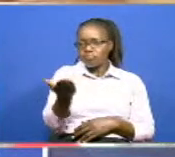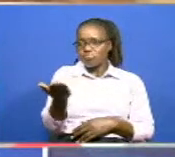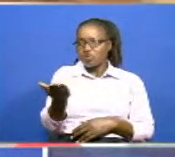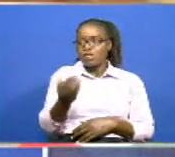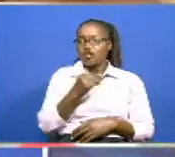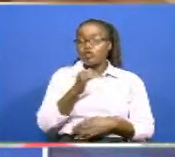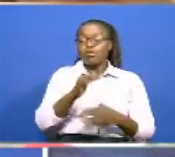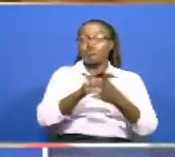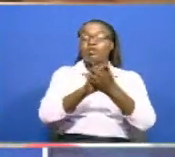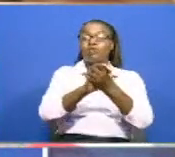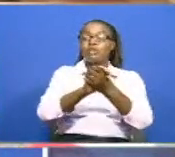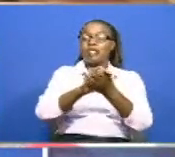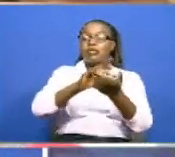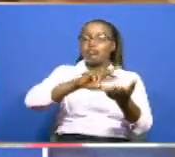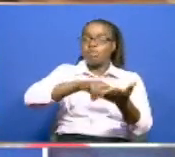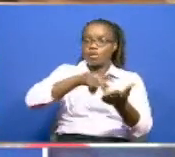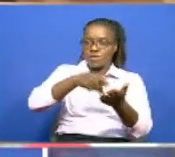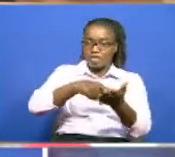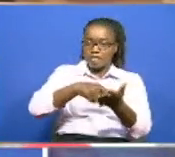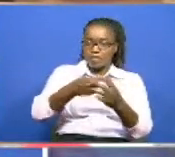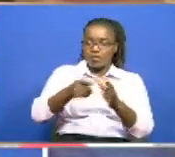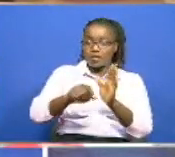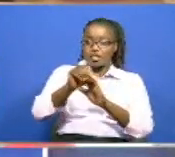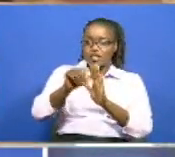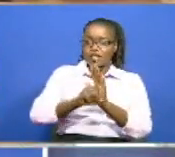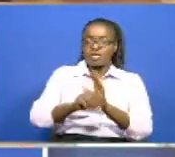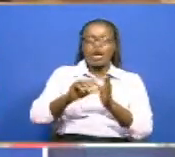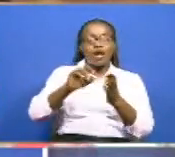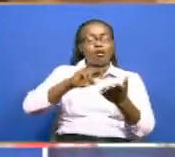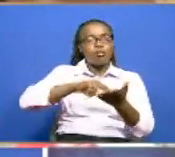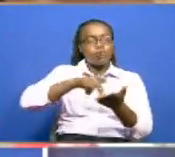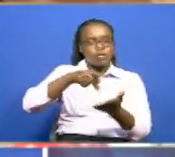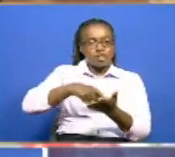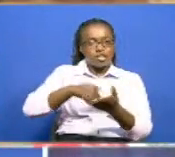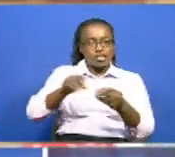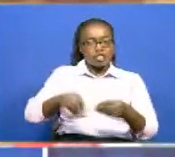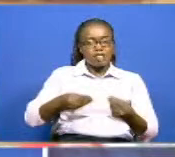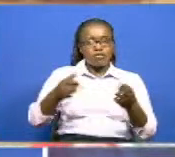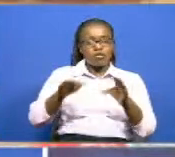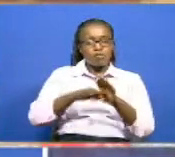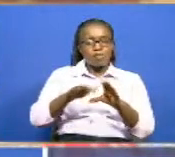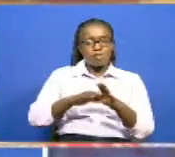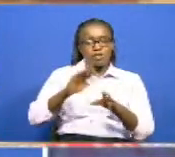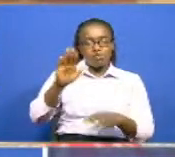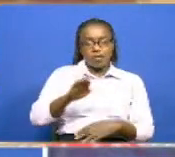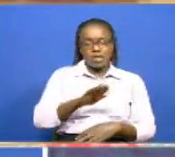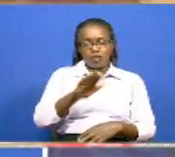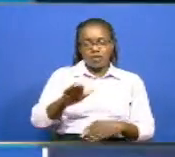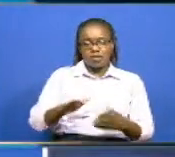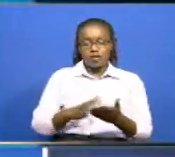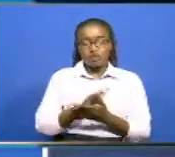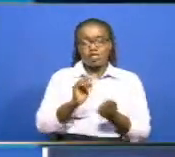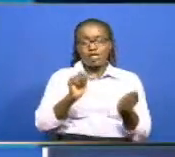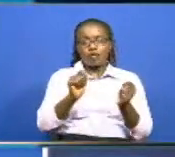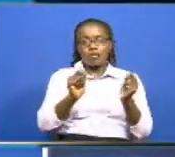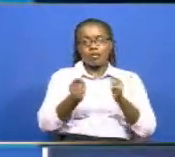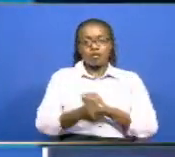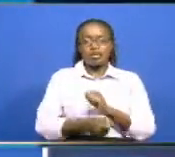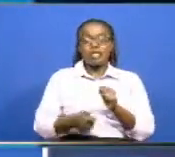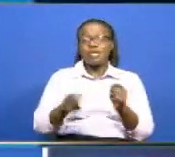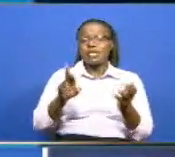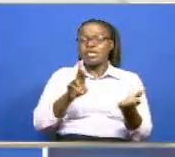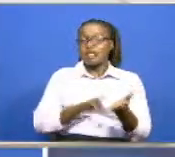Jubilee project. It is a state project which was created by members of parliament through the amendment of